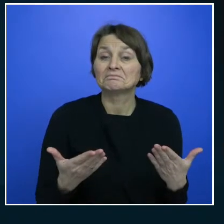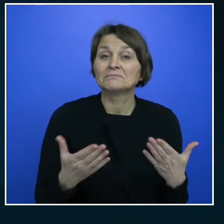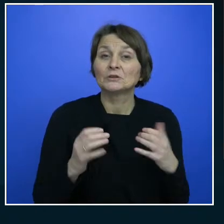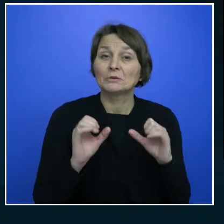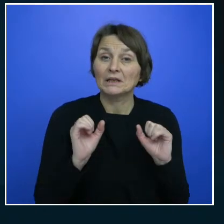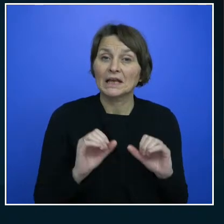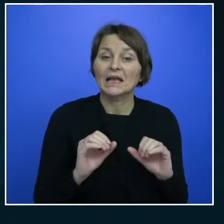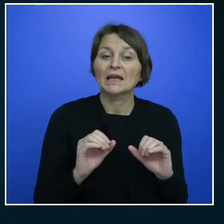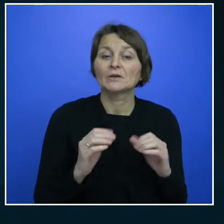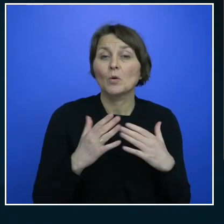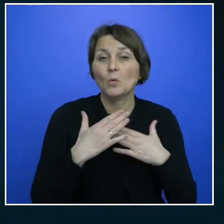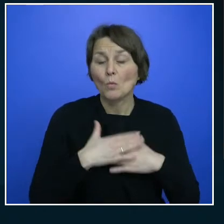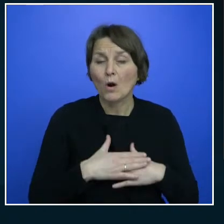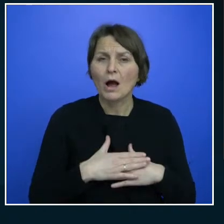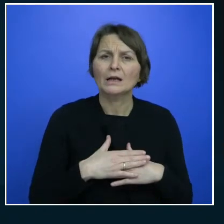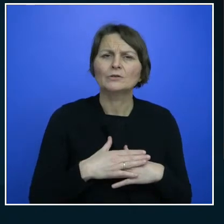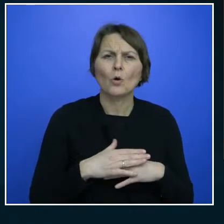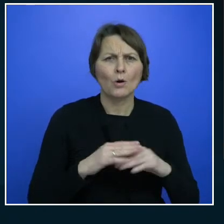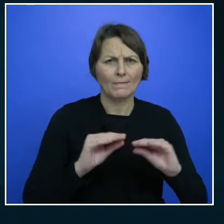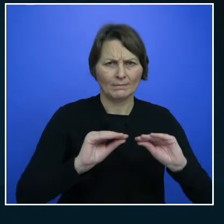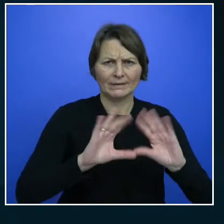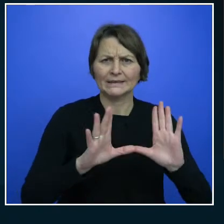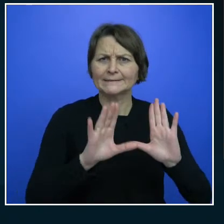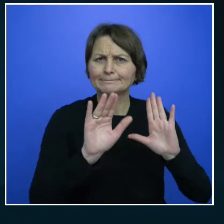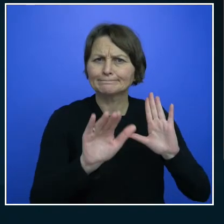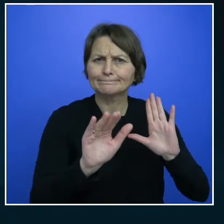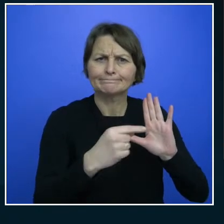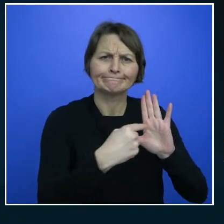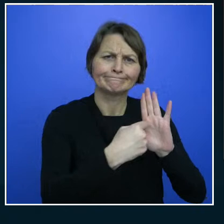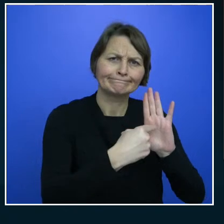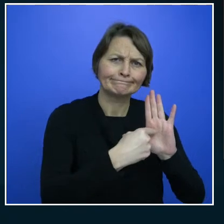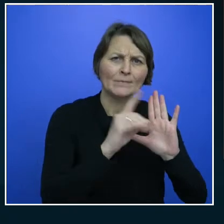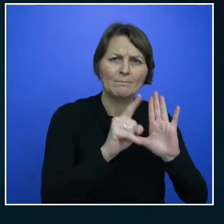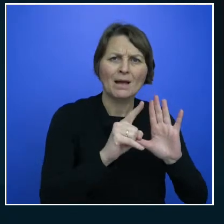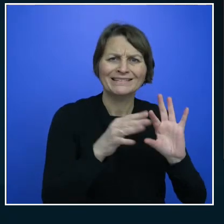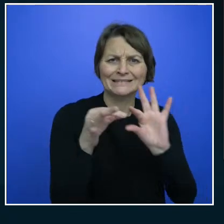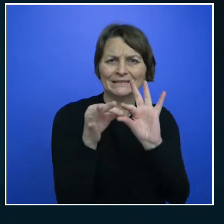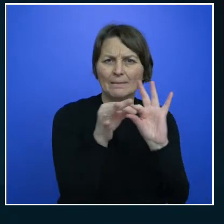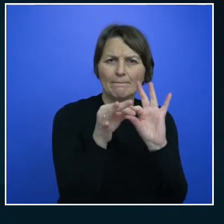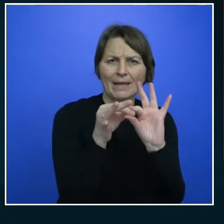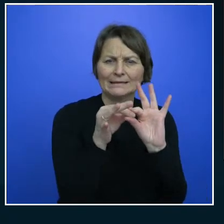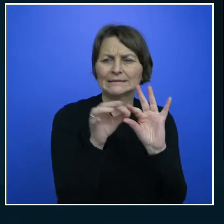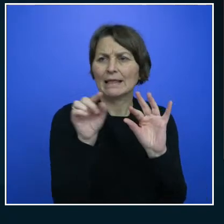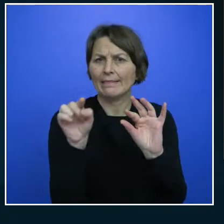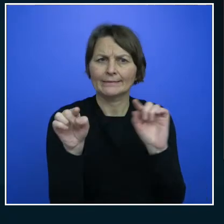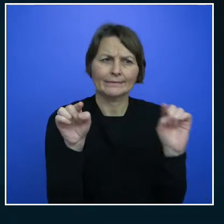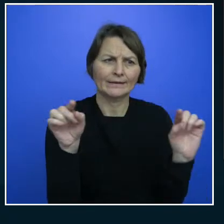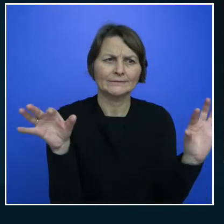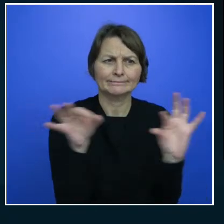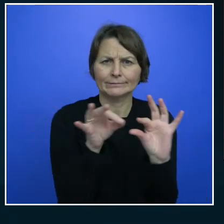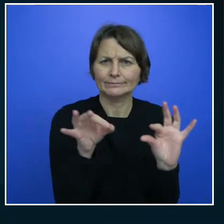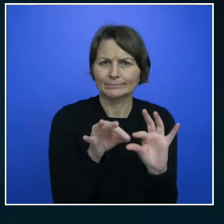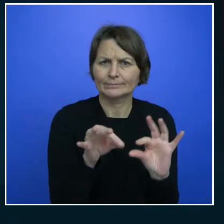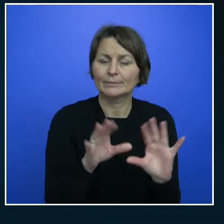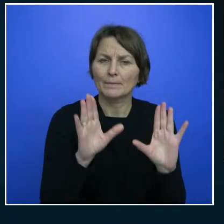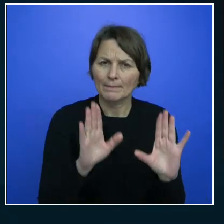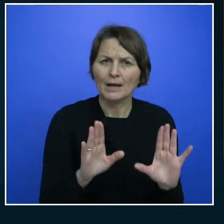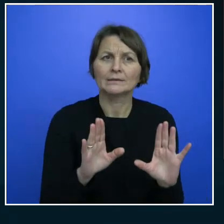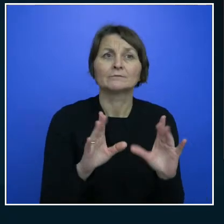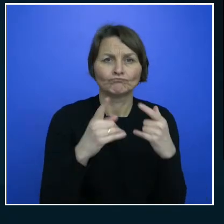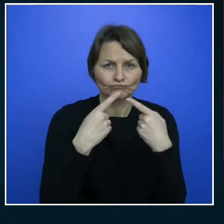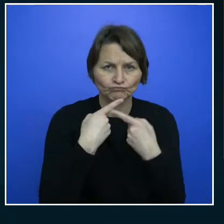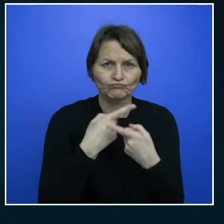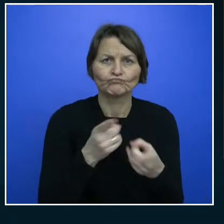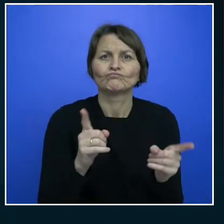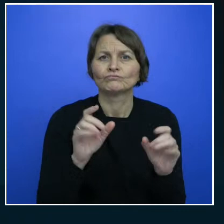depends ons if you still have other objects that are dependent of those objects. You can still declare them like this. But for the most